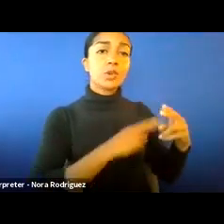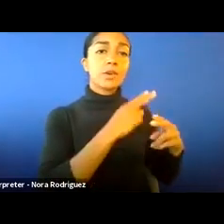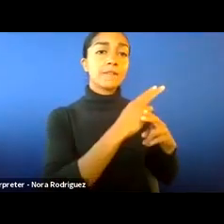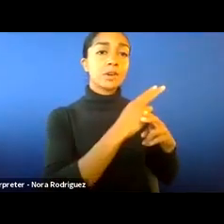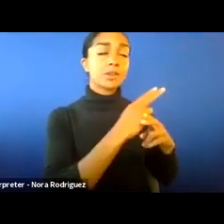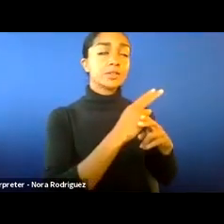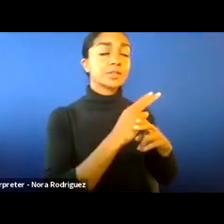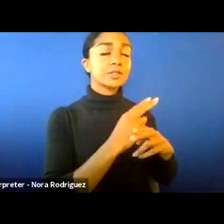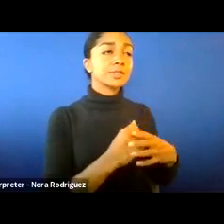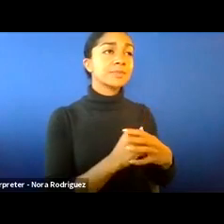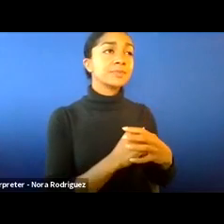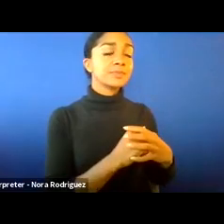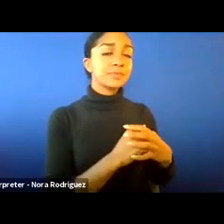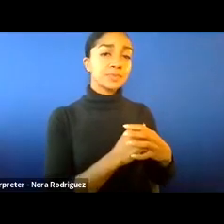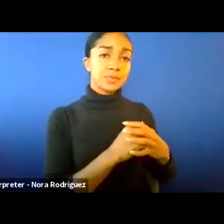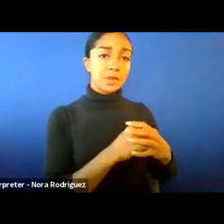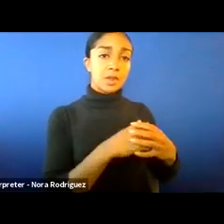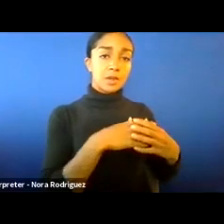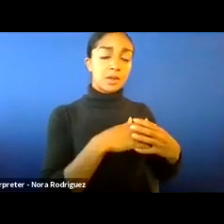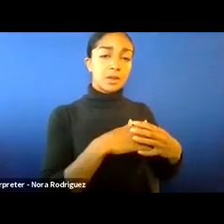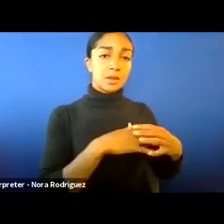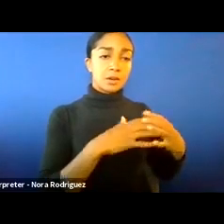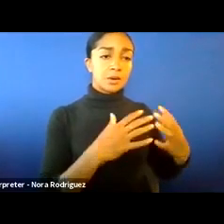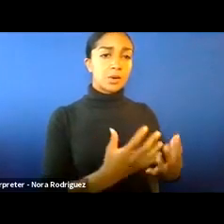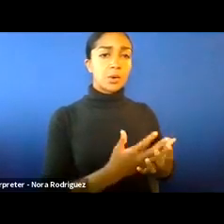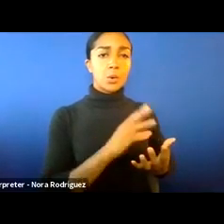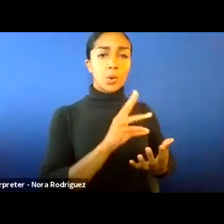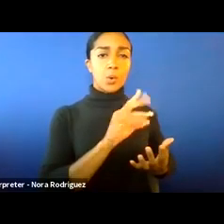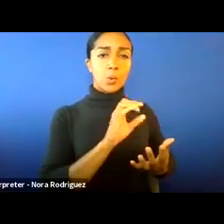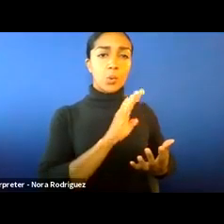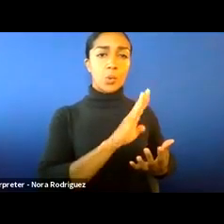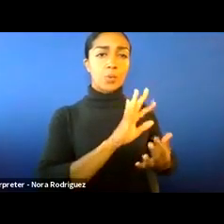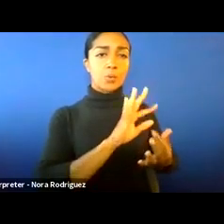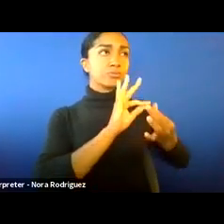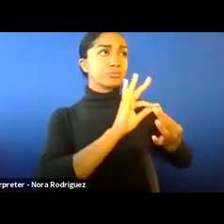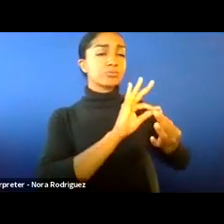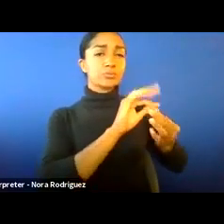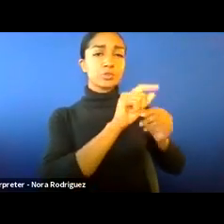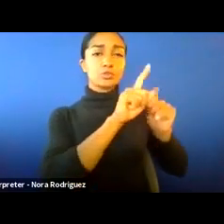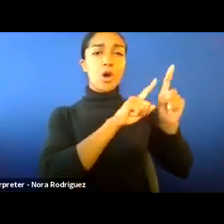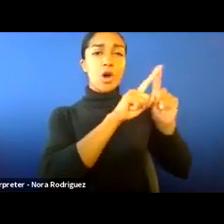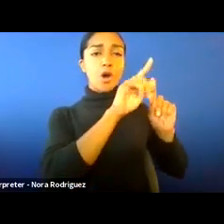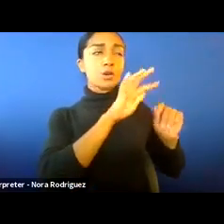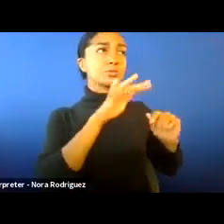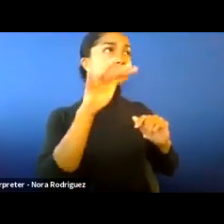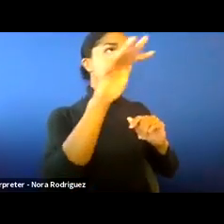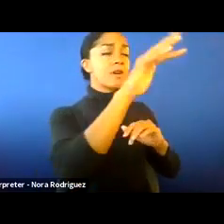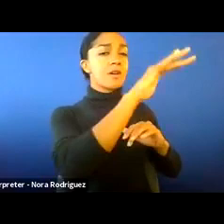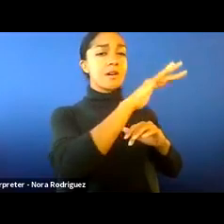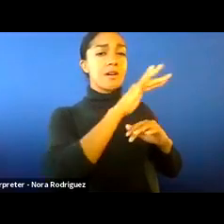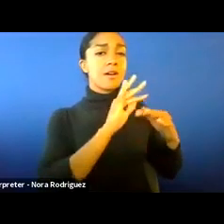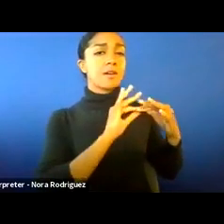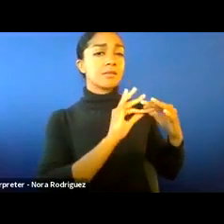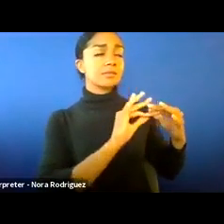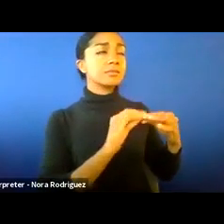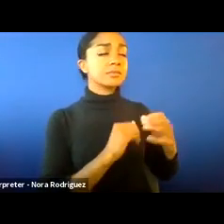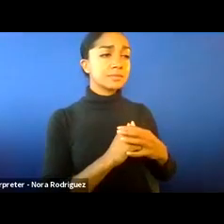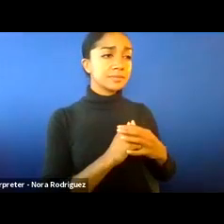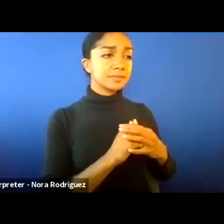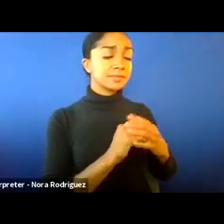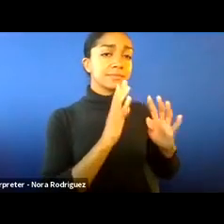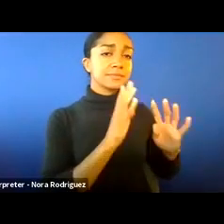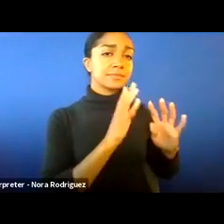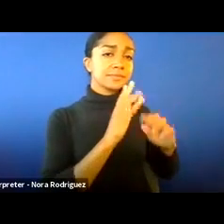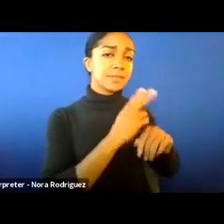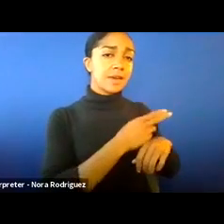Baruku, womb of the solar system. Ago Dambala Aida Wedo,